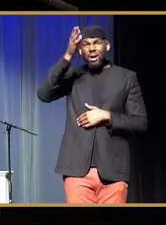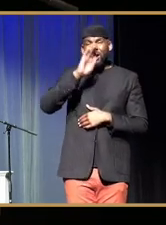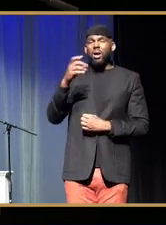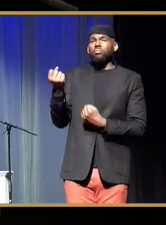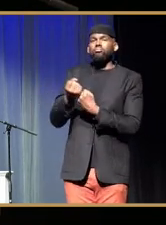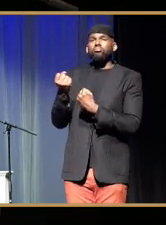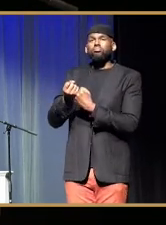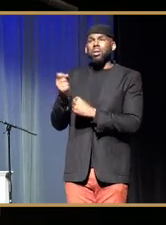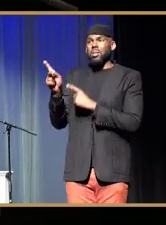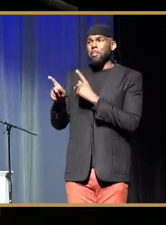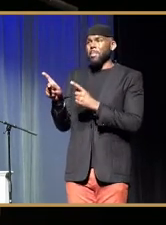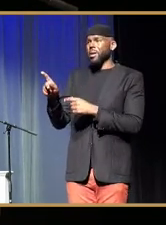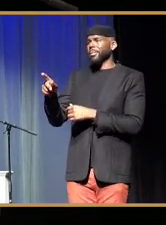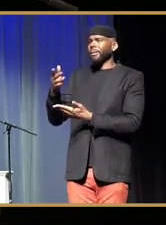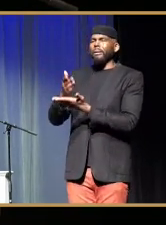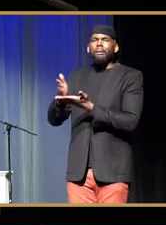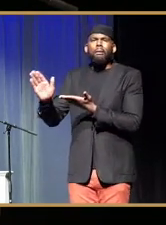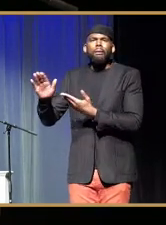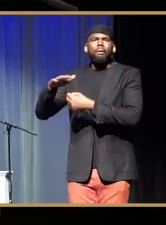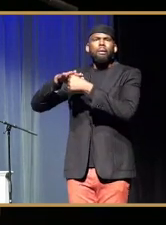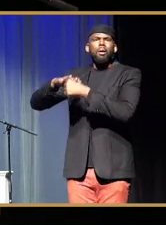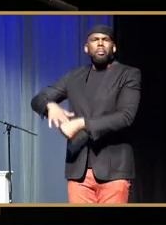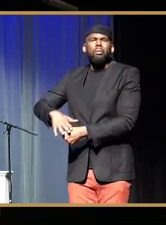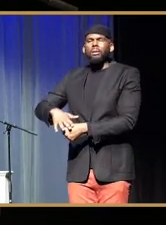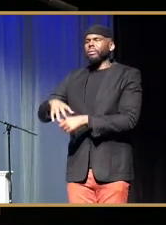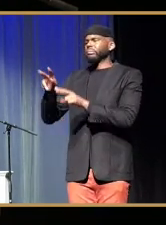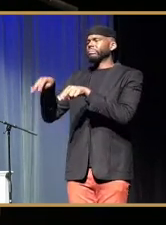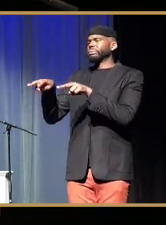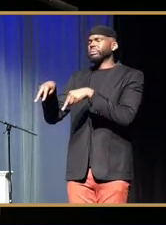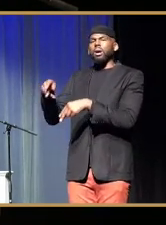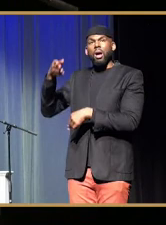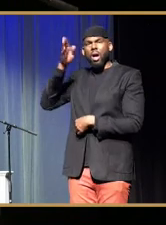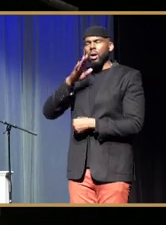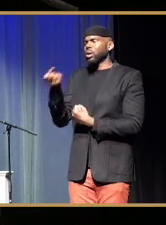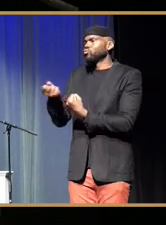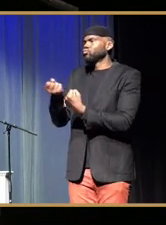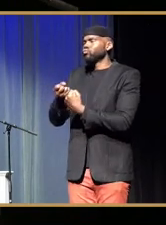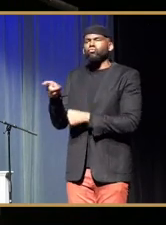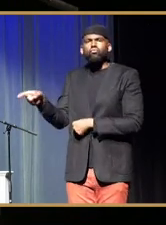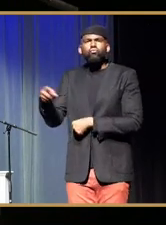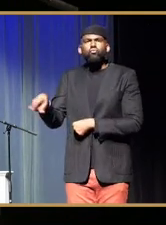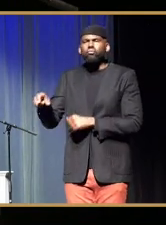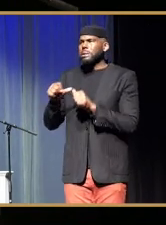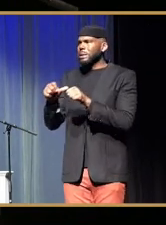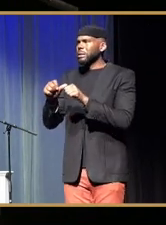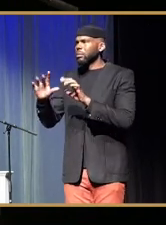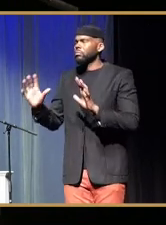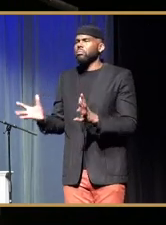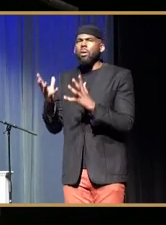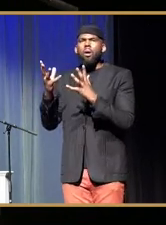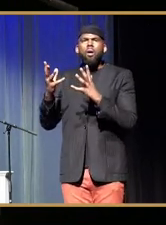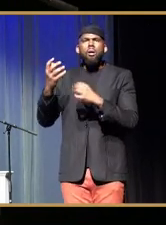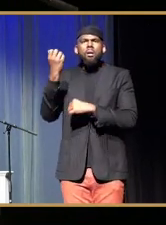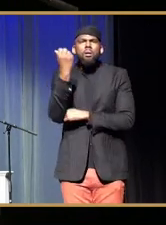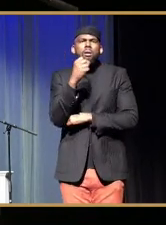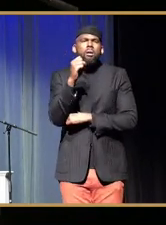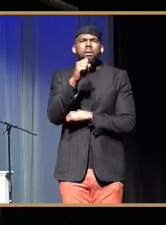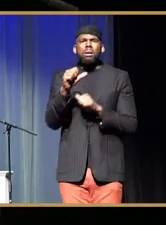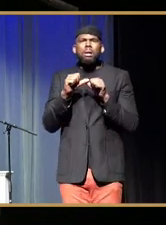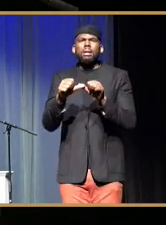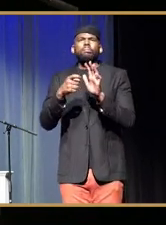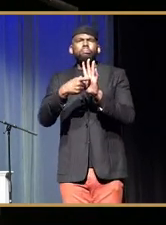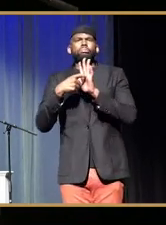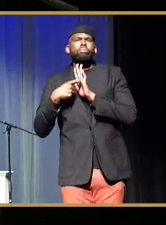the maligned, and the oppressed, inspired them to keep marching, to keep rallying, to keep